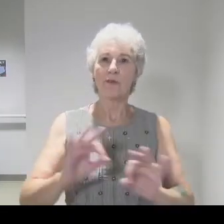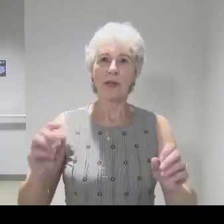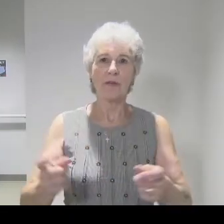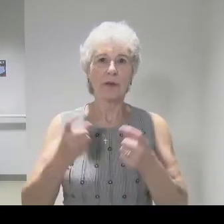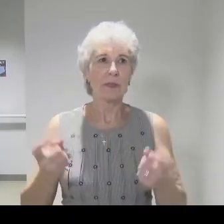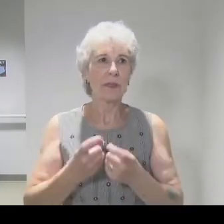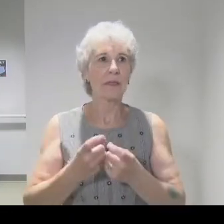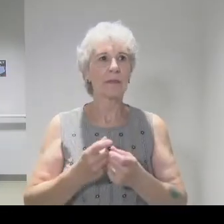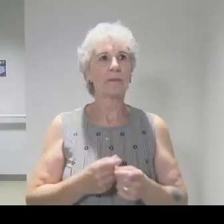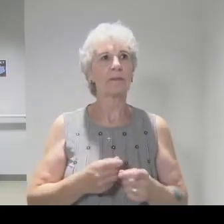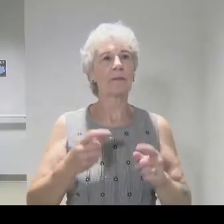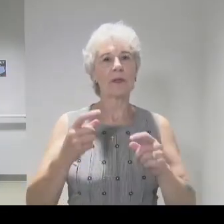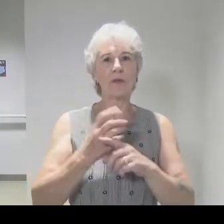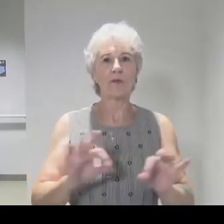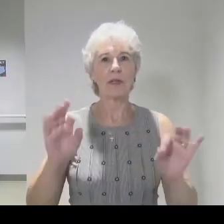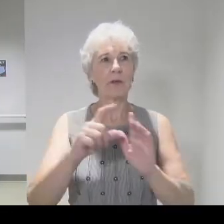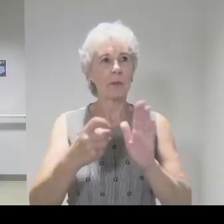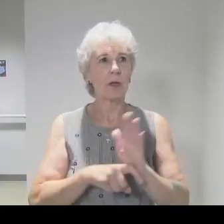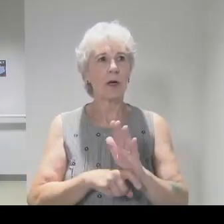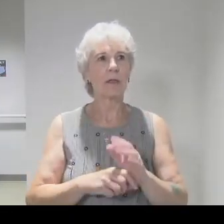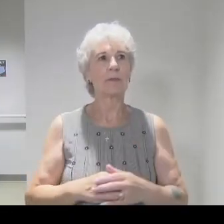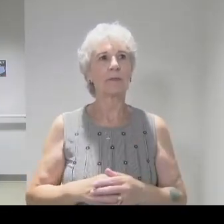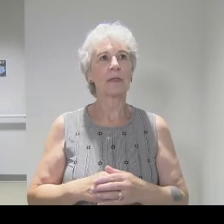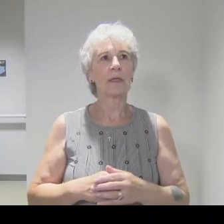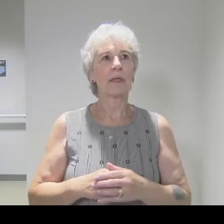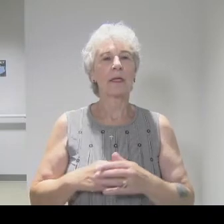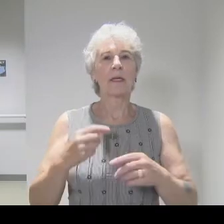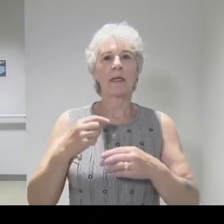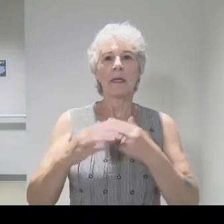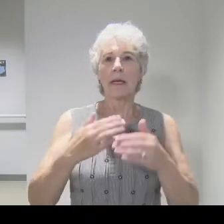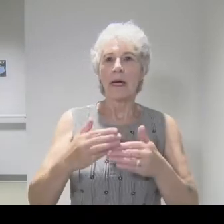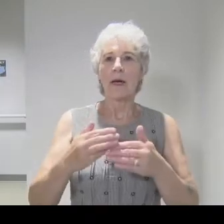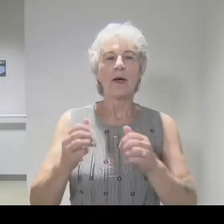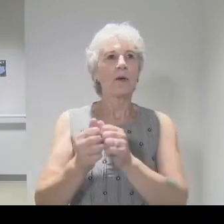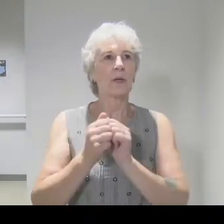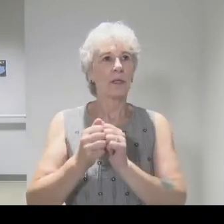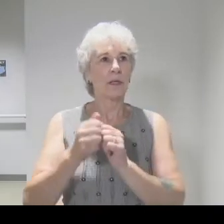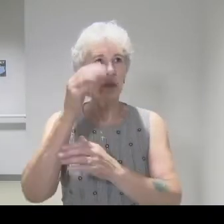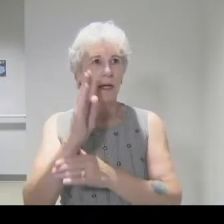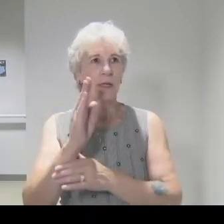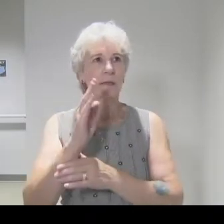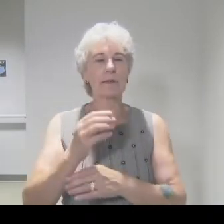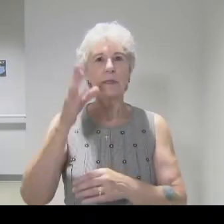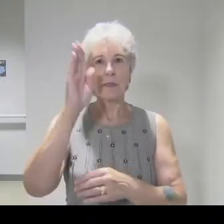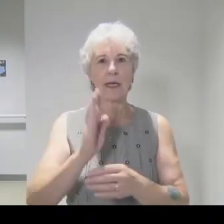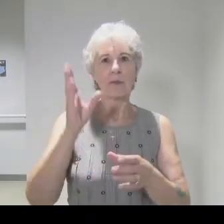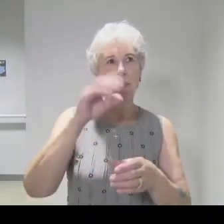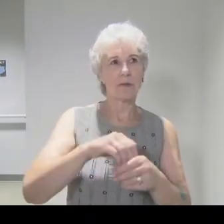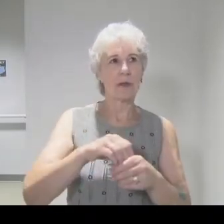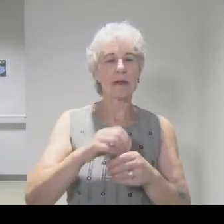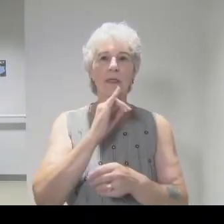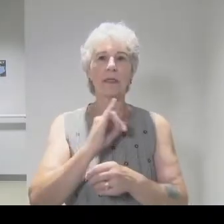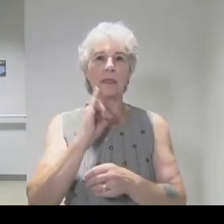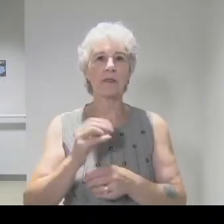and free from the law, we can be an heir with God. And God was involved in Israel's past as an example of